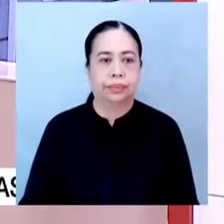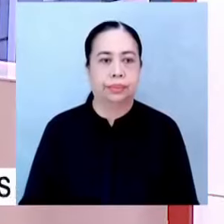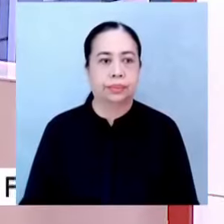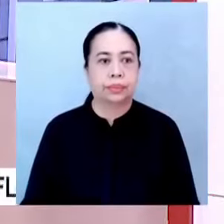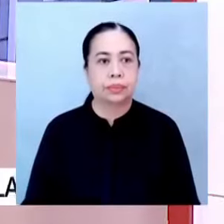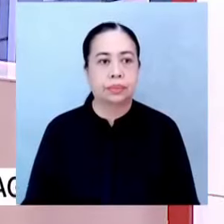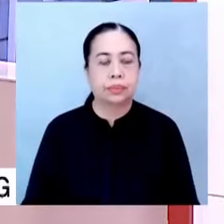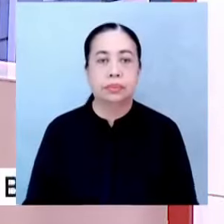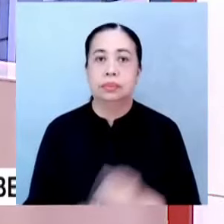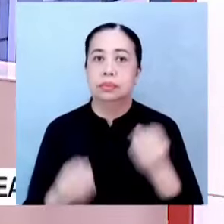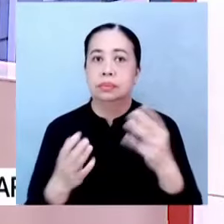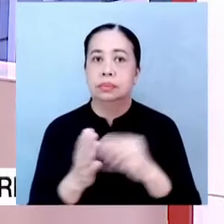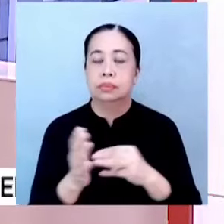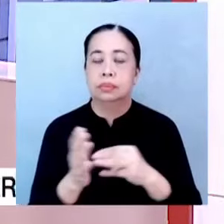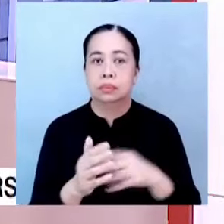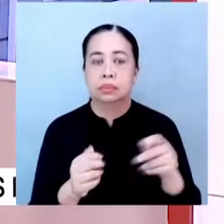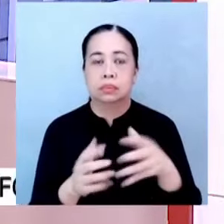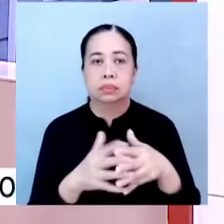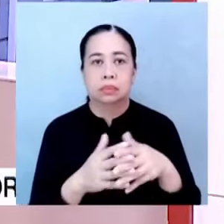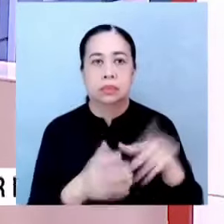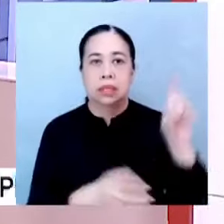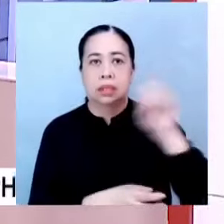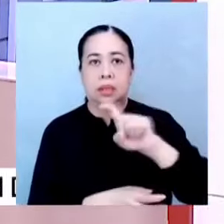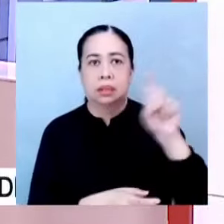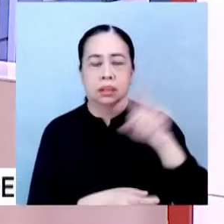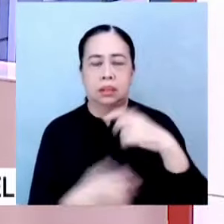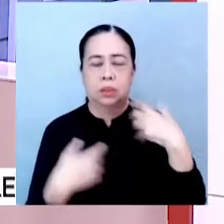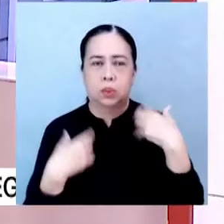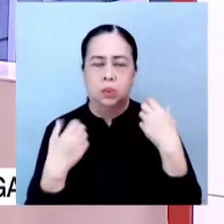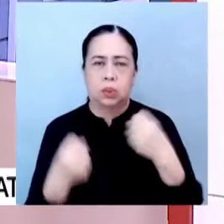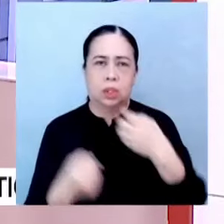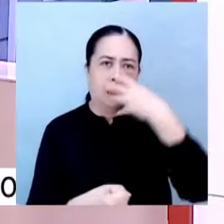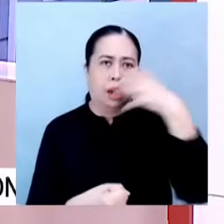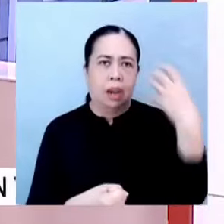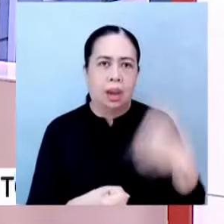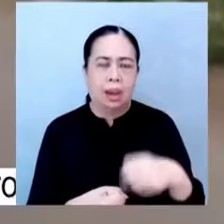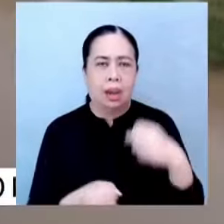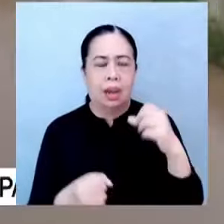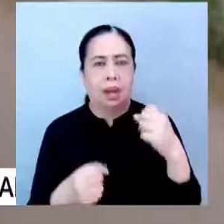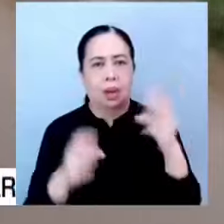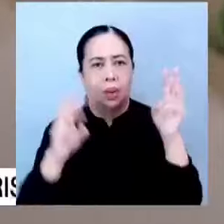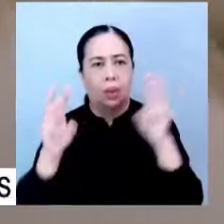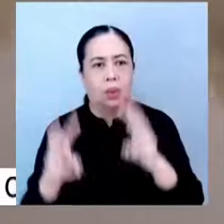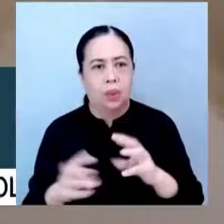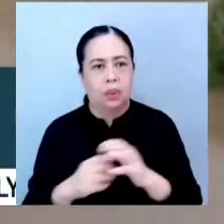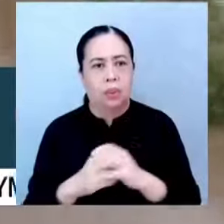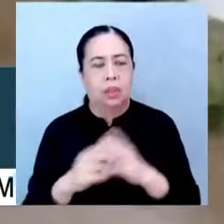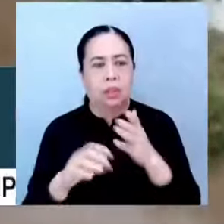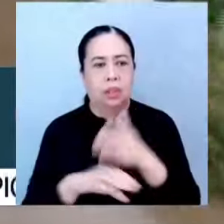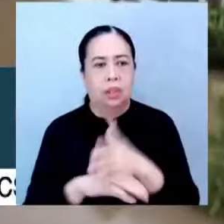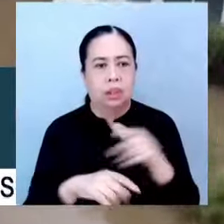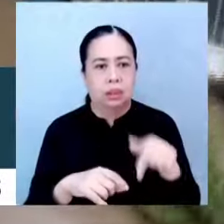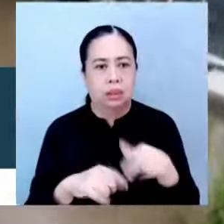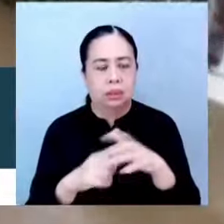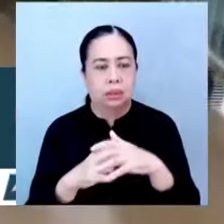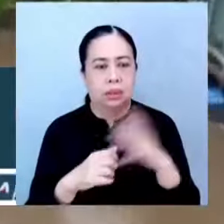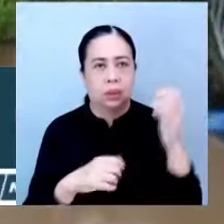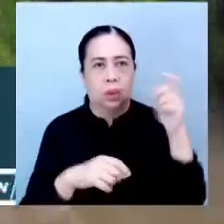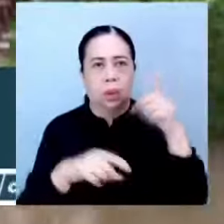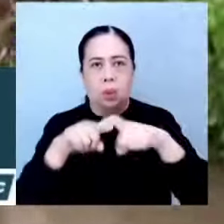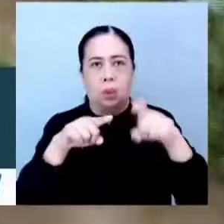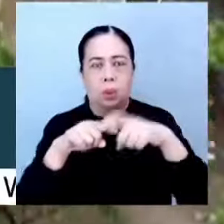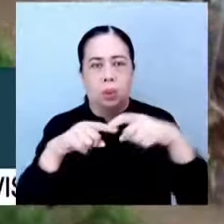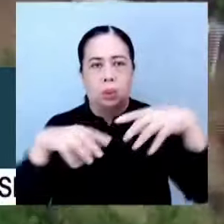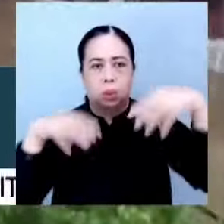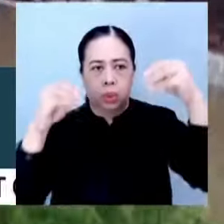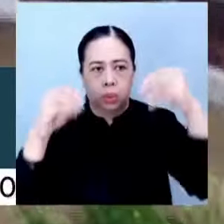Millions of Americans in southeast Texas facing brutally hot conditions without relief after Beryl knocked out power to a